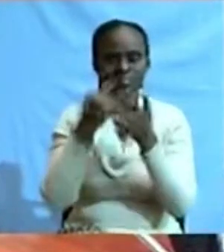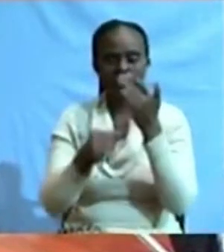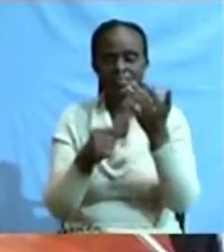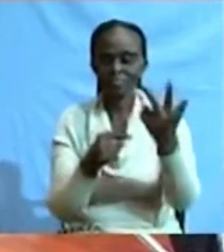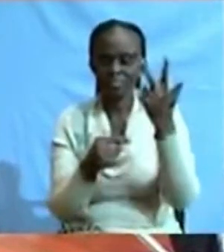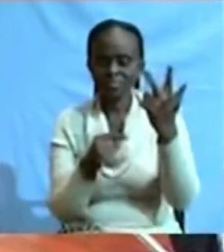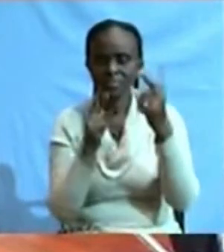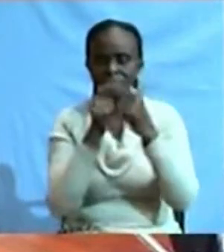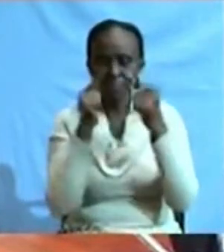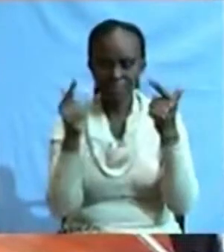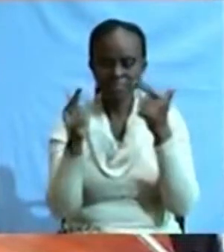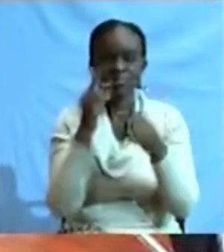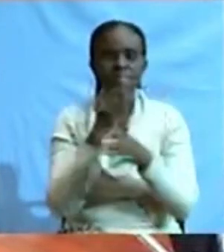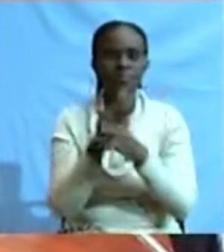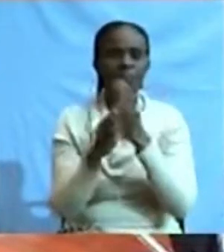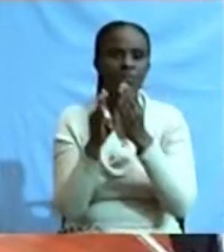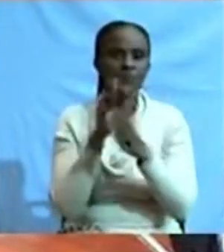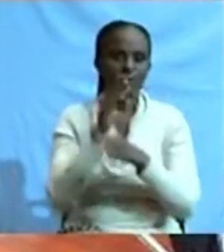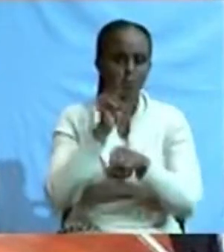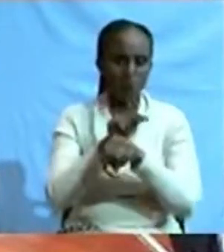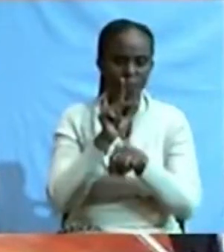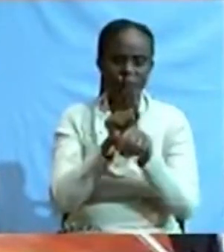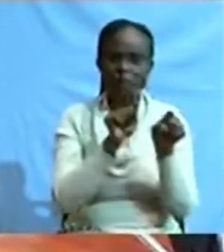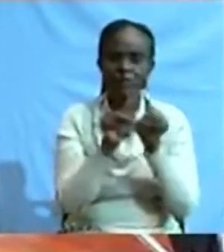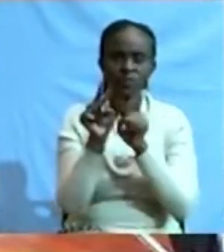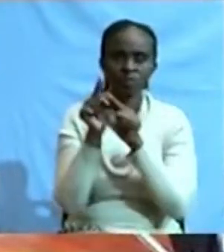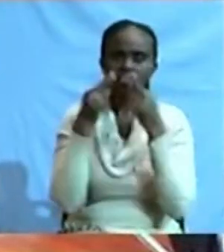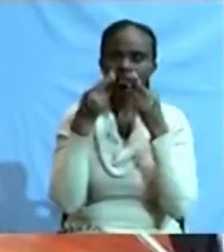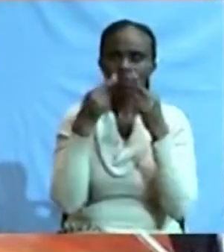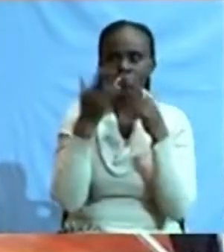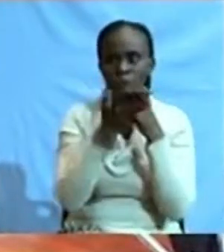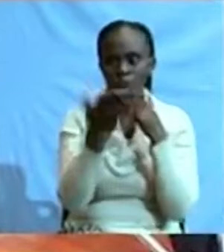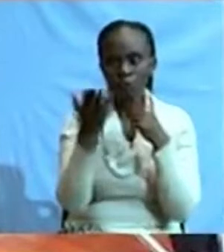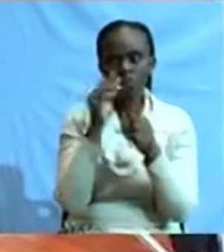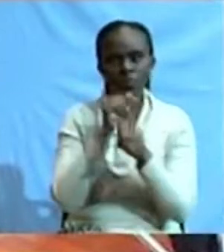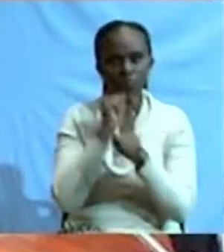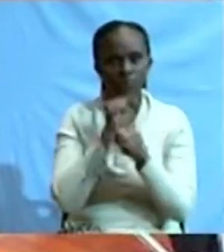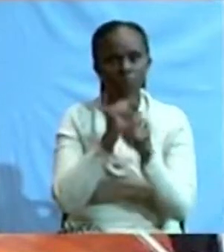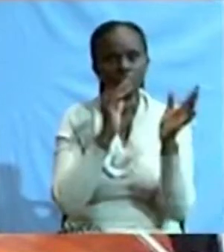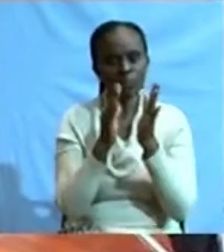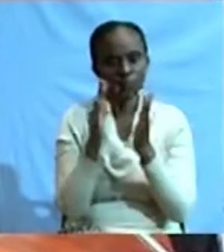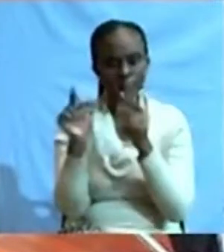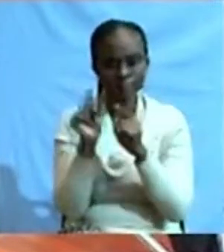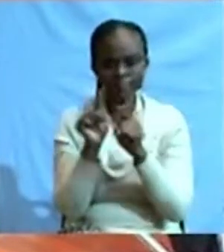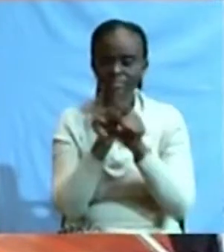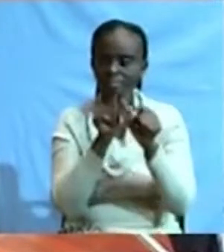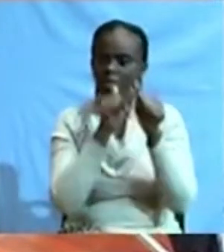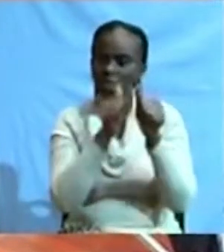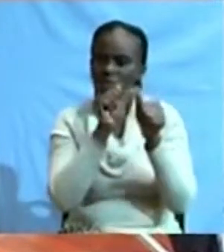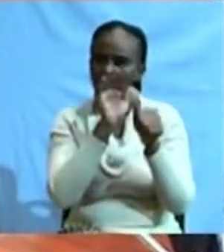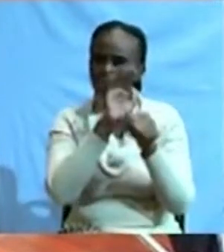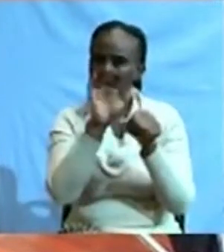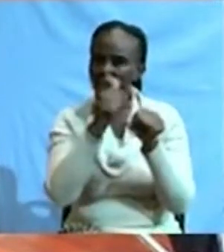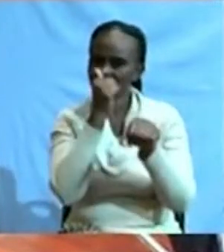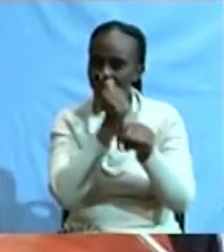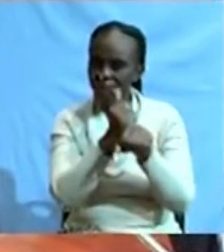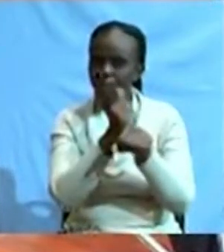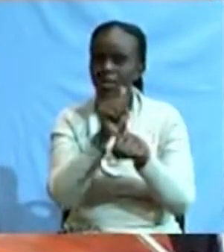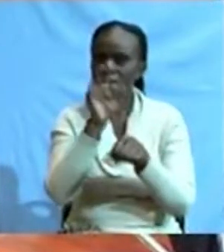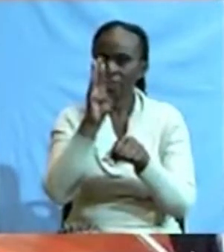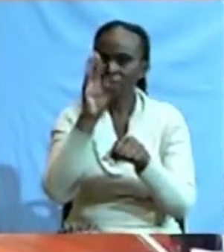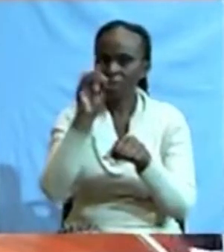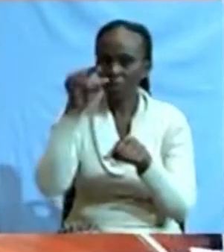big construction projects. As a result, the works planned to be undertaken according to the established